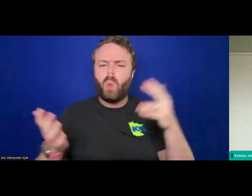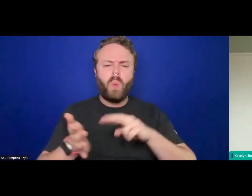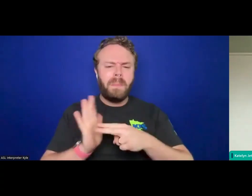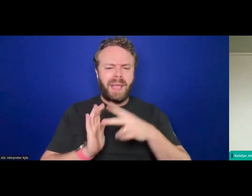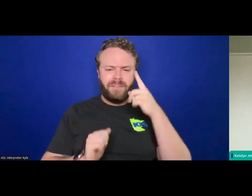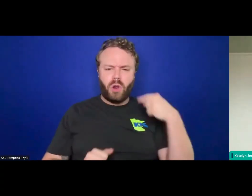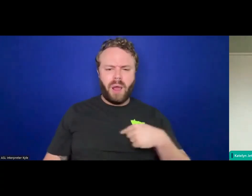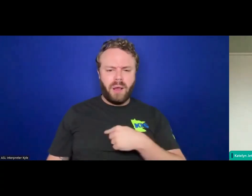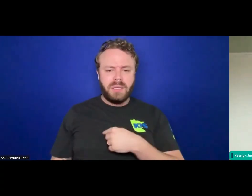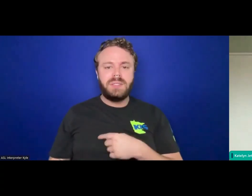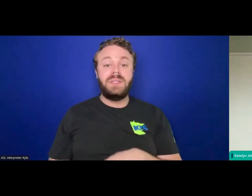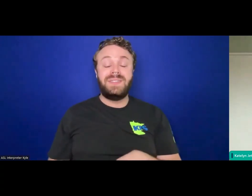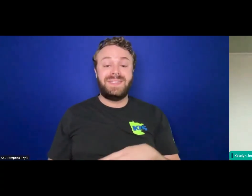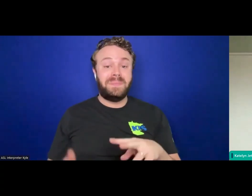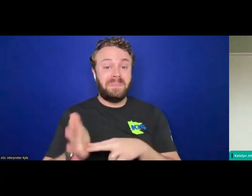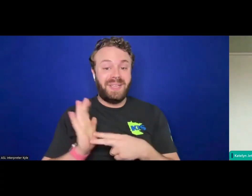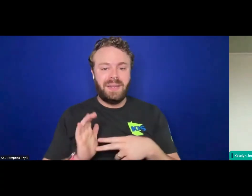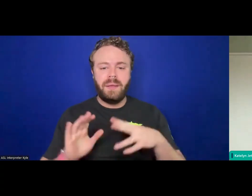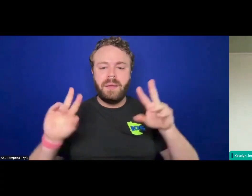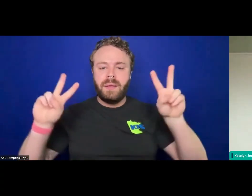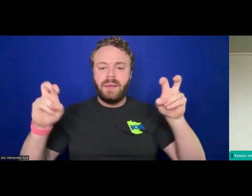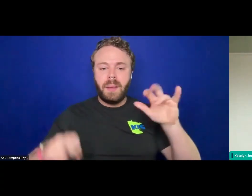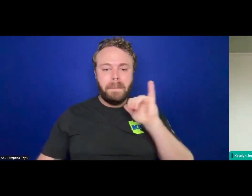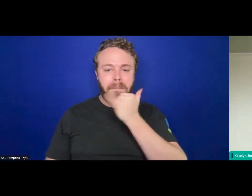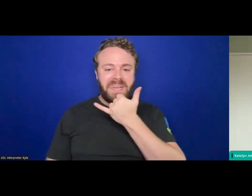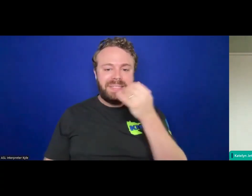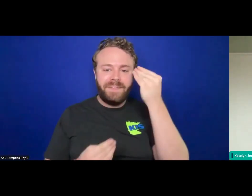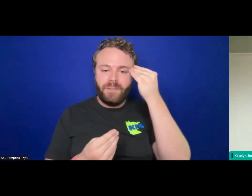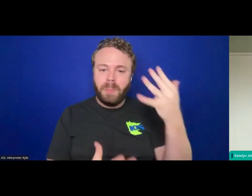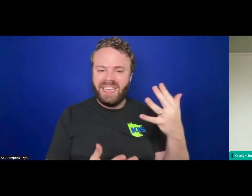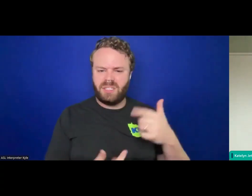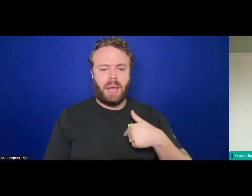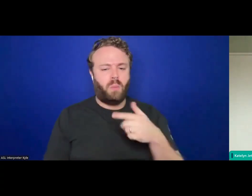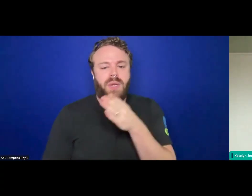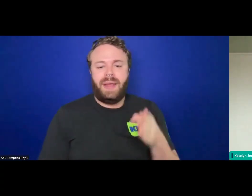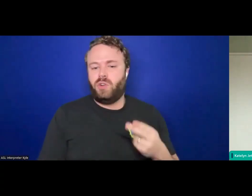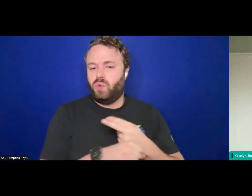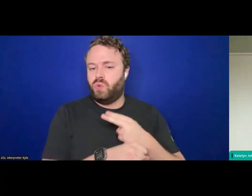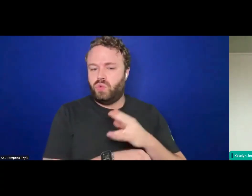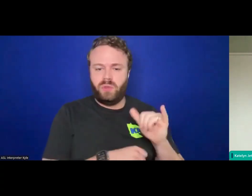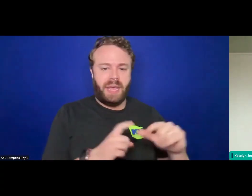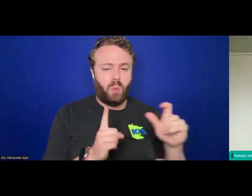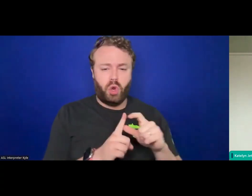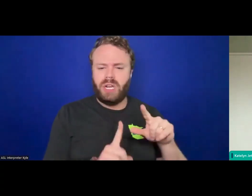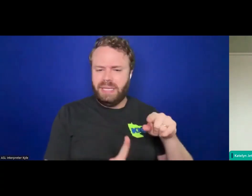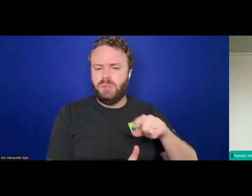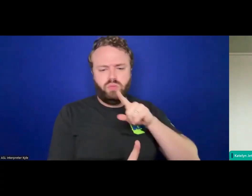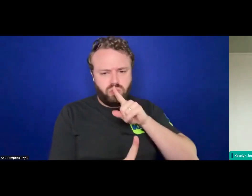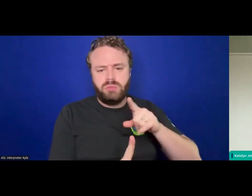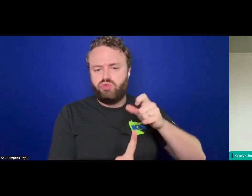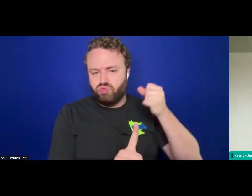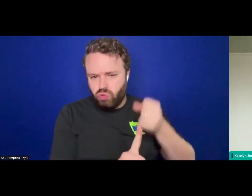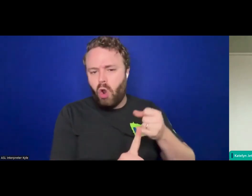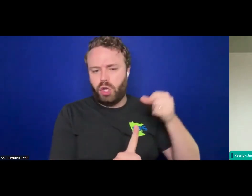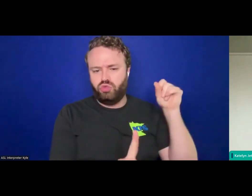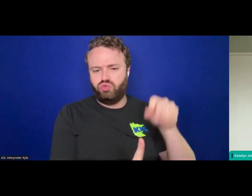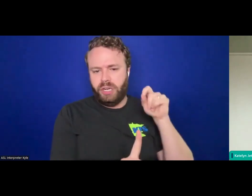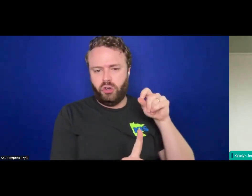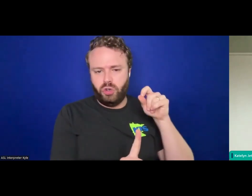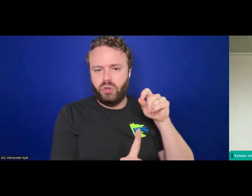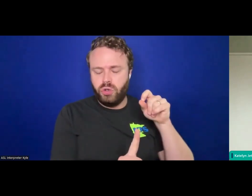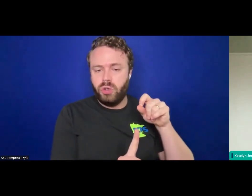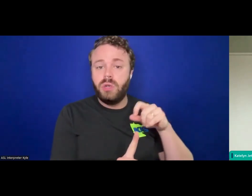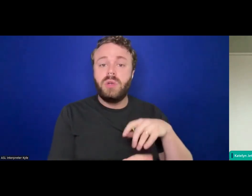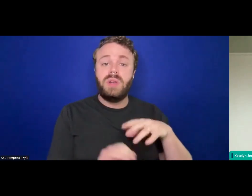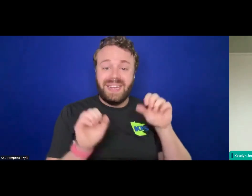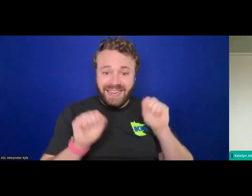will never see the word misinformation in any of my communications. This is a trigger word. That word can make people